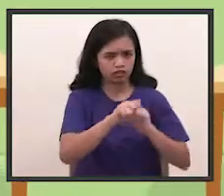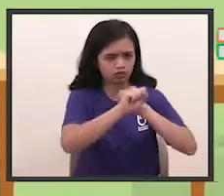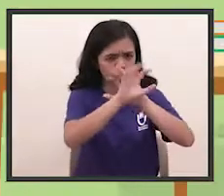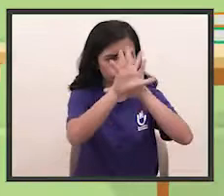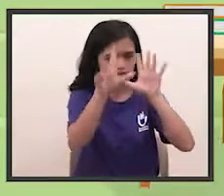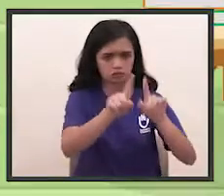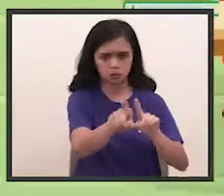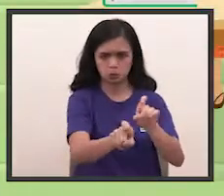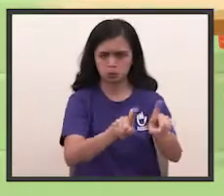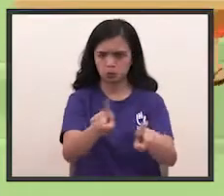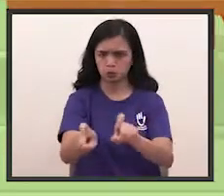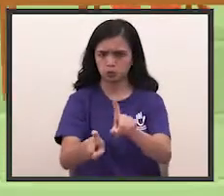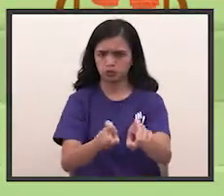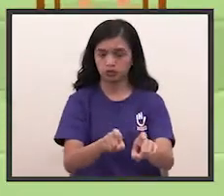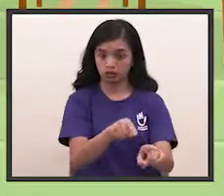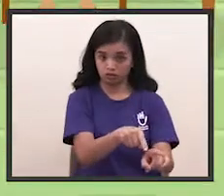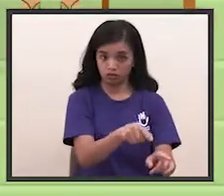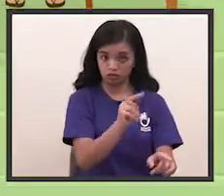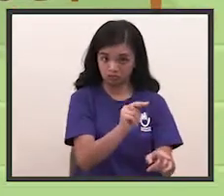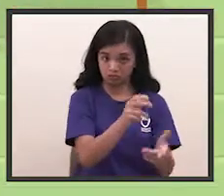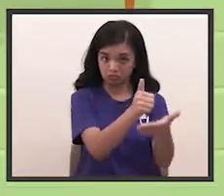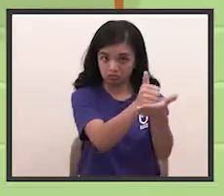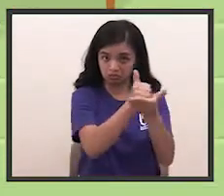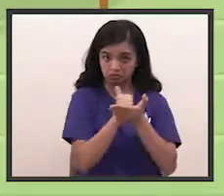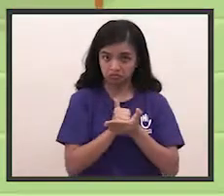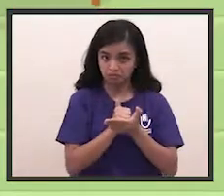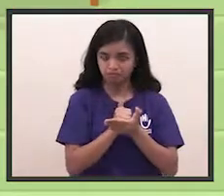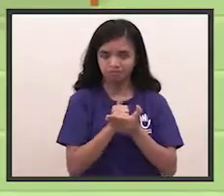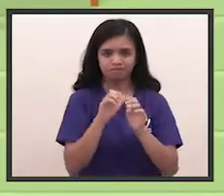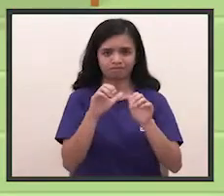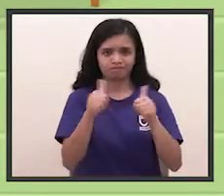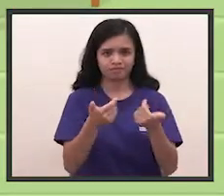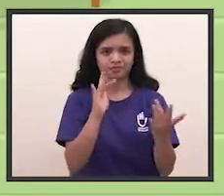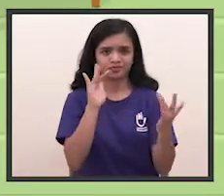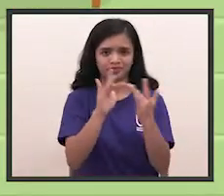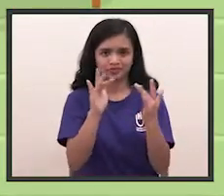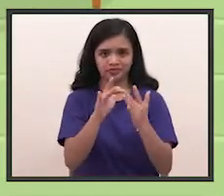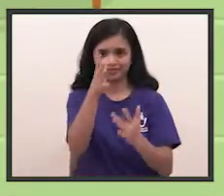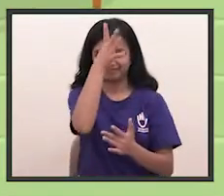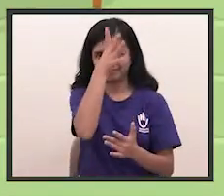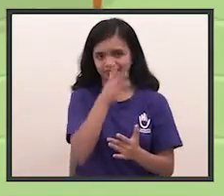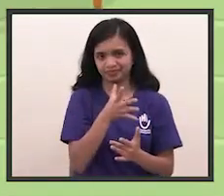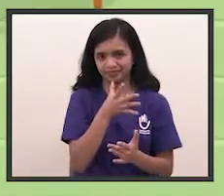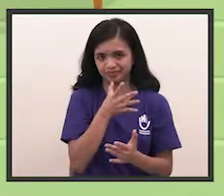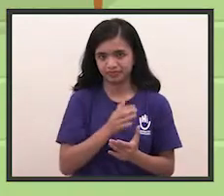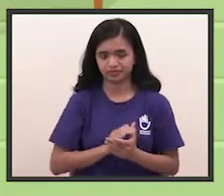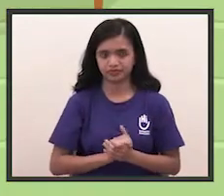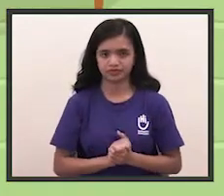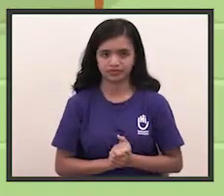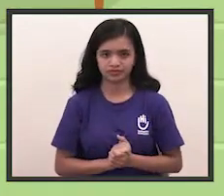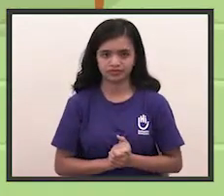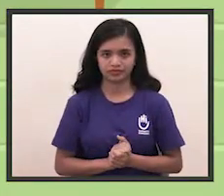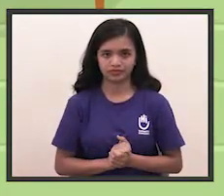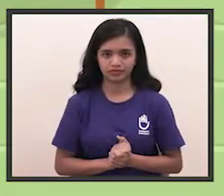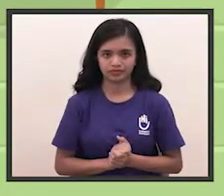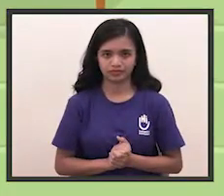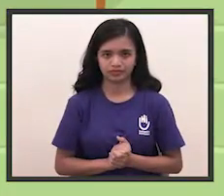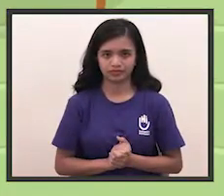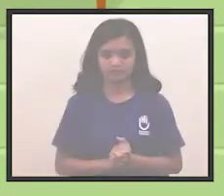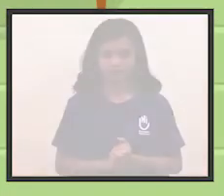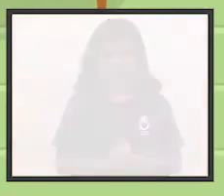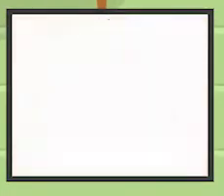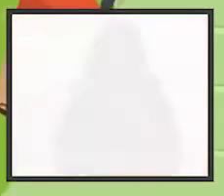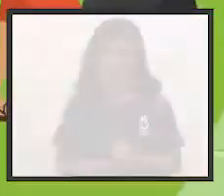Clarify with each child if they need assistance in contacting their parents or guardian.